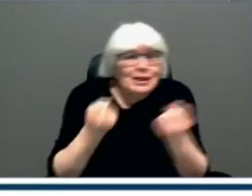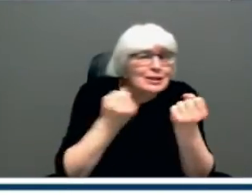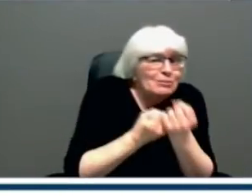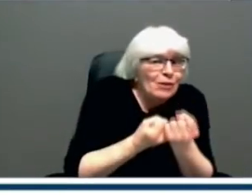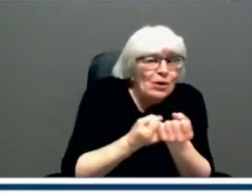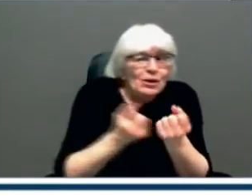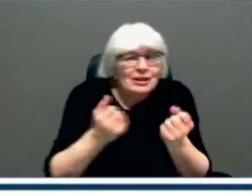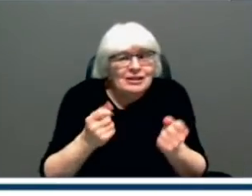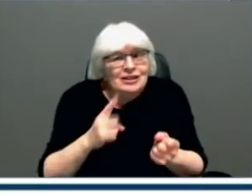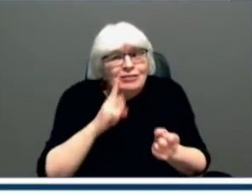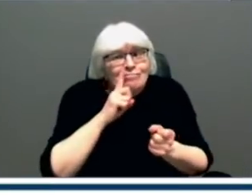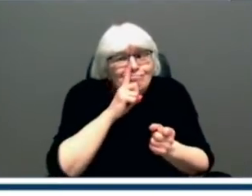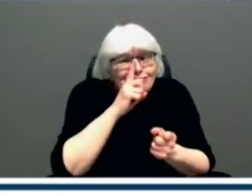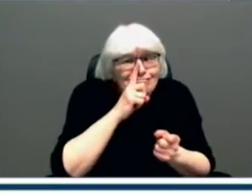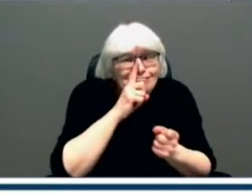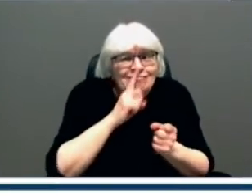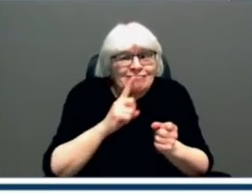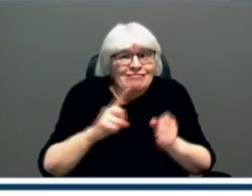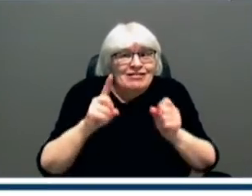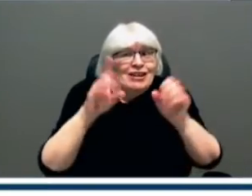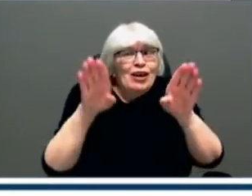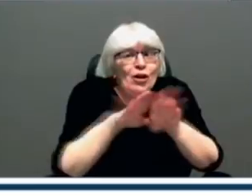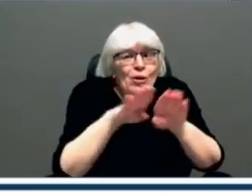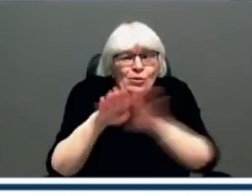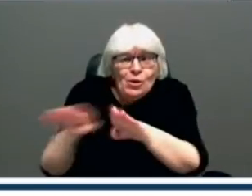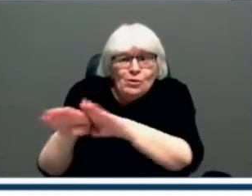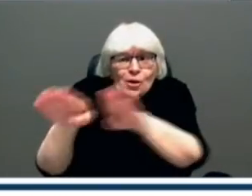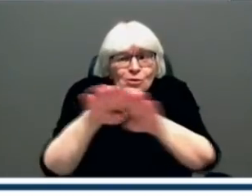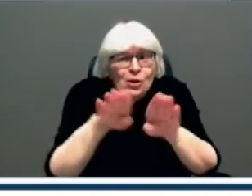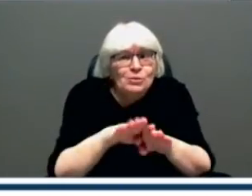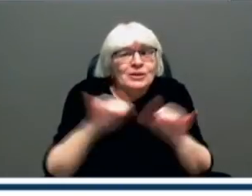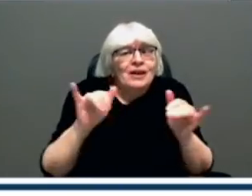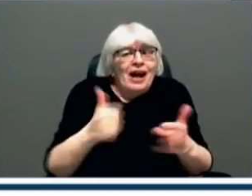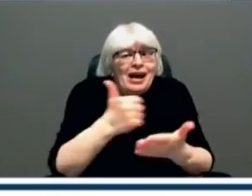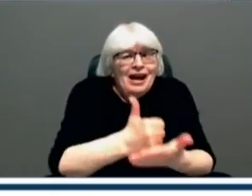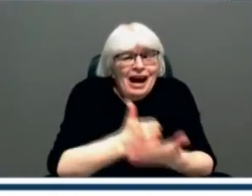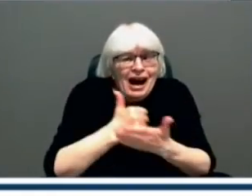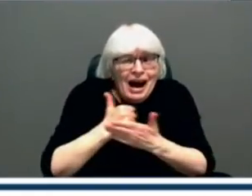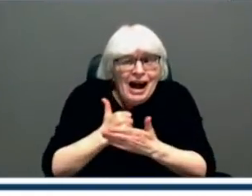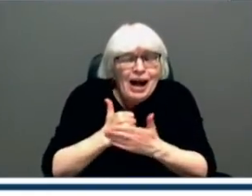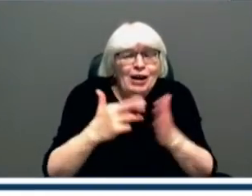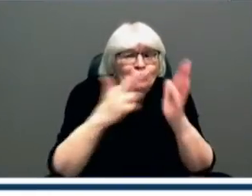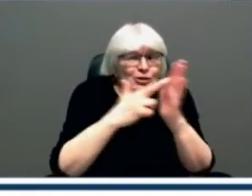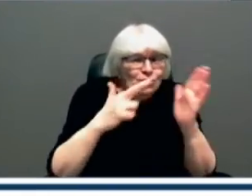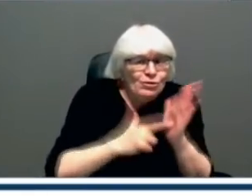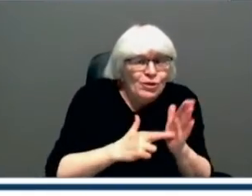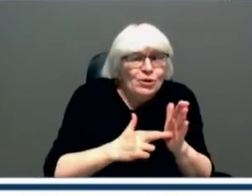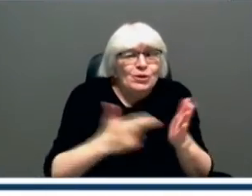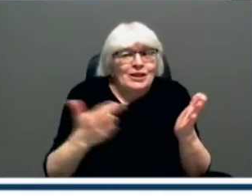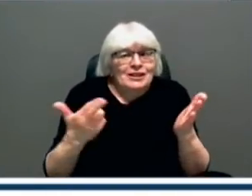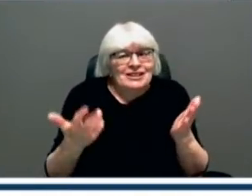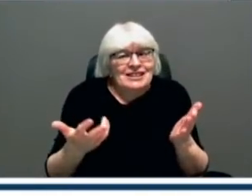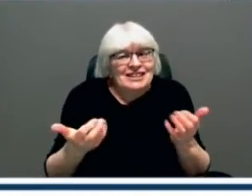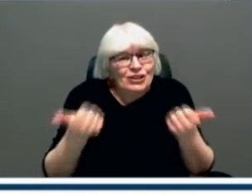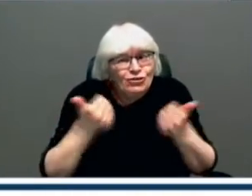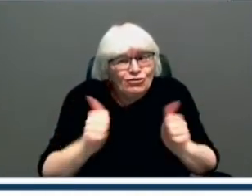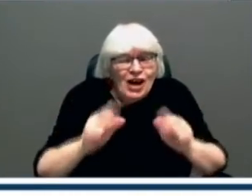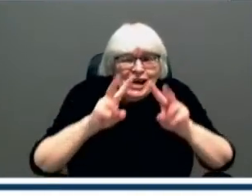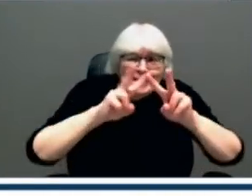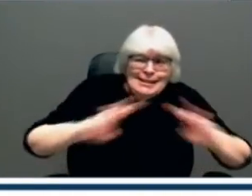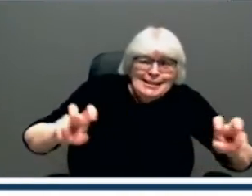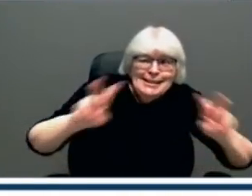very important role, especially before we had vaccines and while we were still trying to understand a new